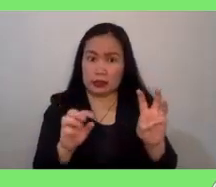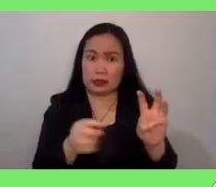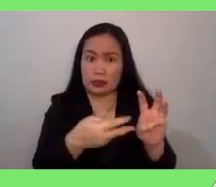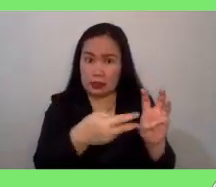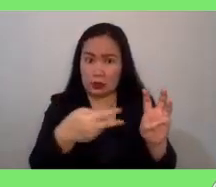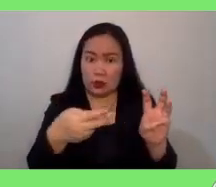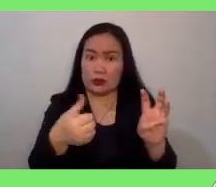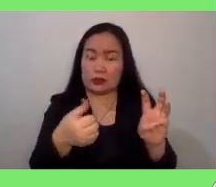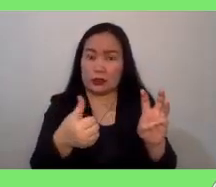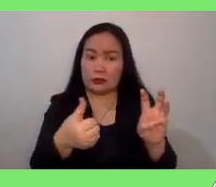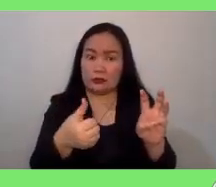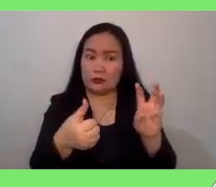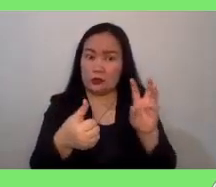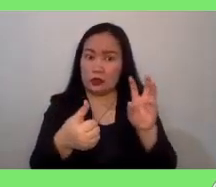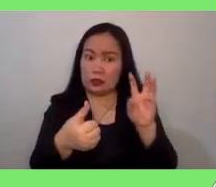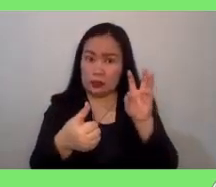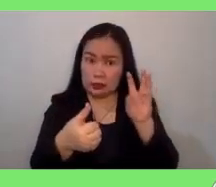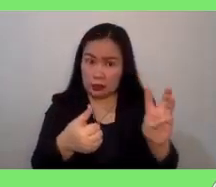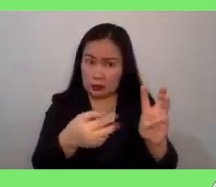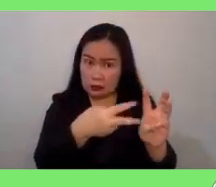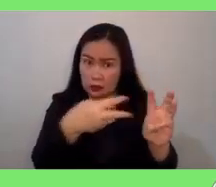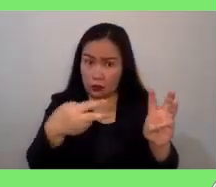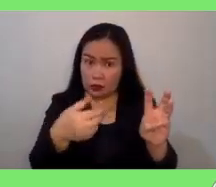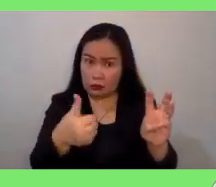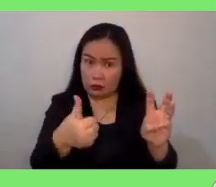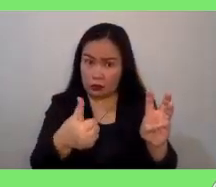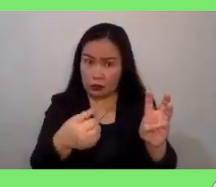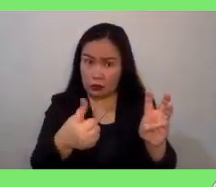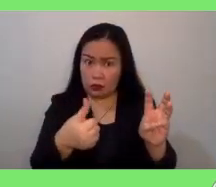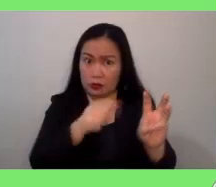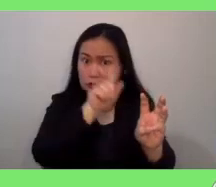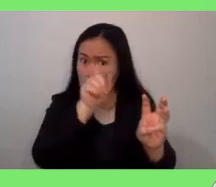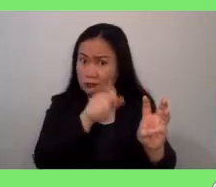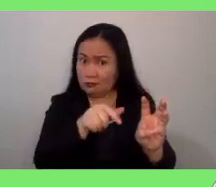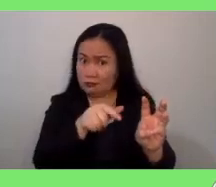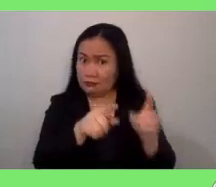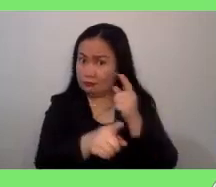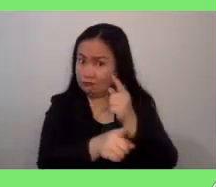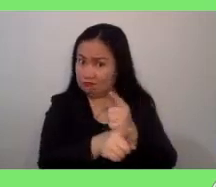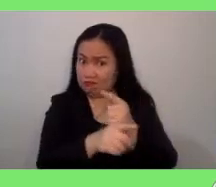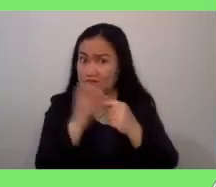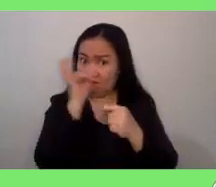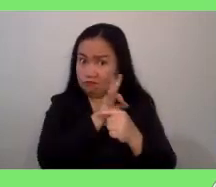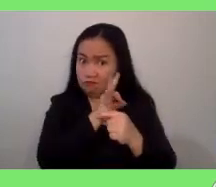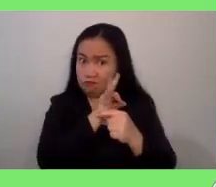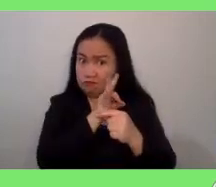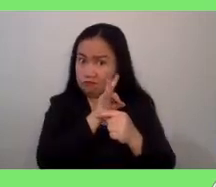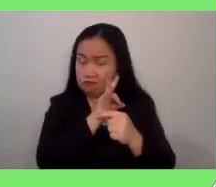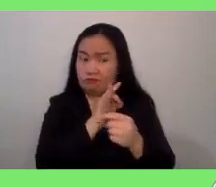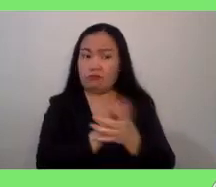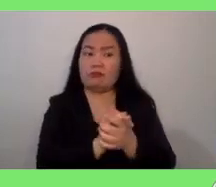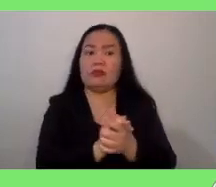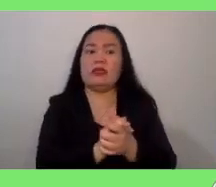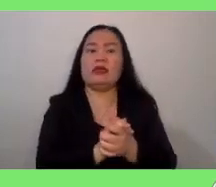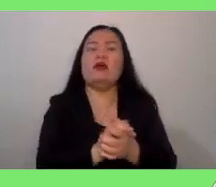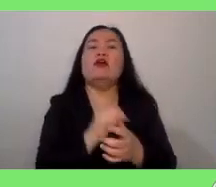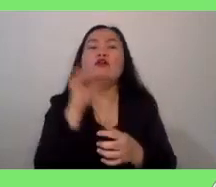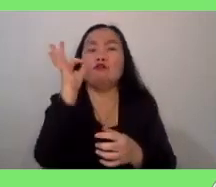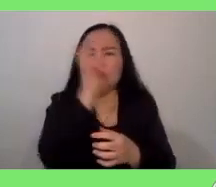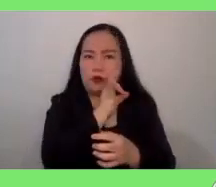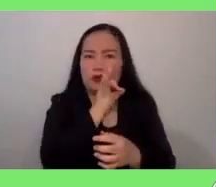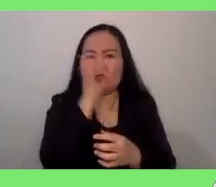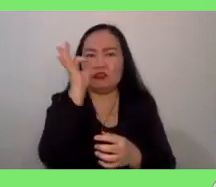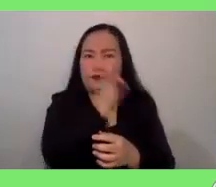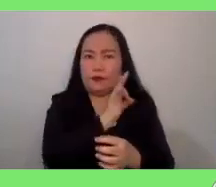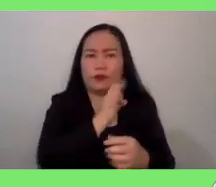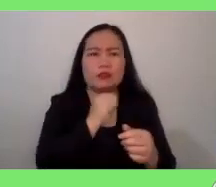here a resulting statement which is 6 is equal to 10, which is considered